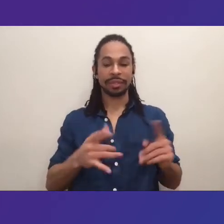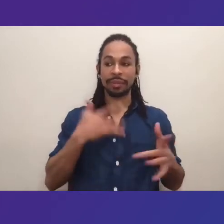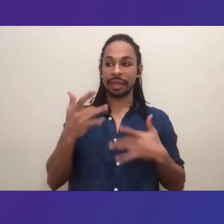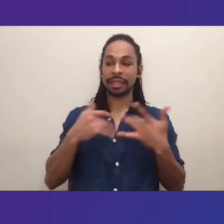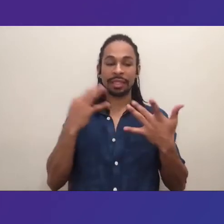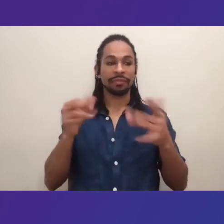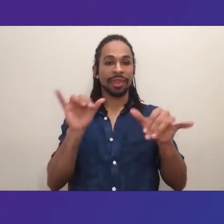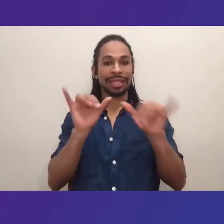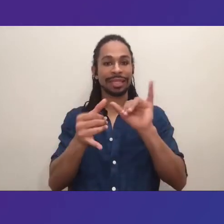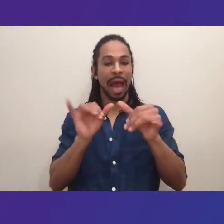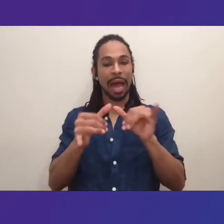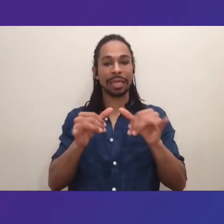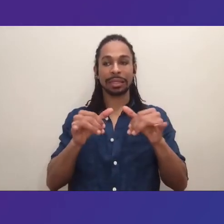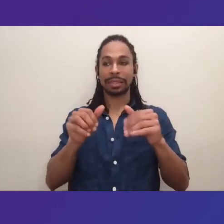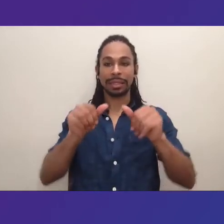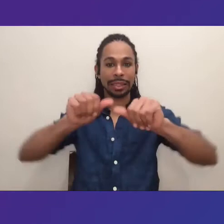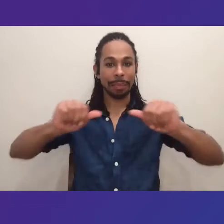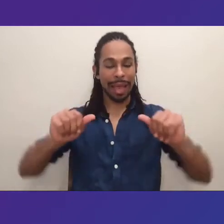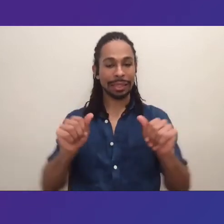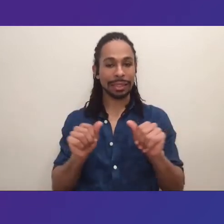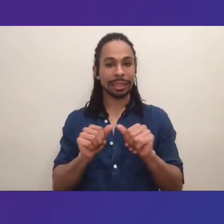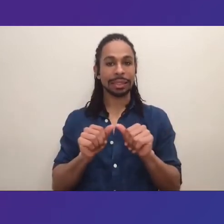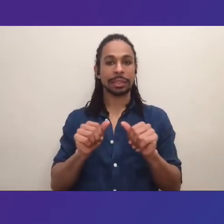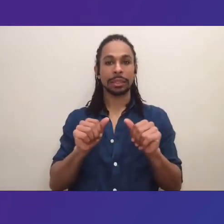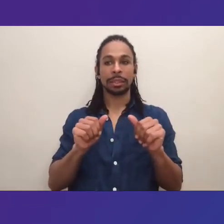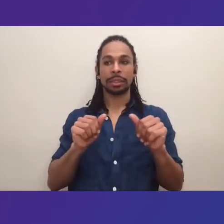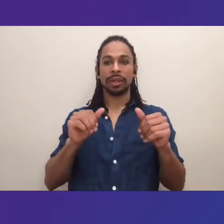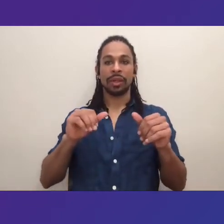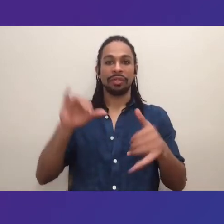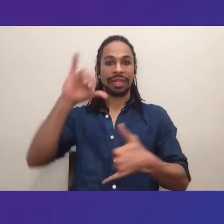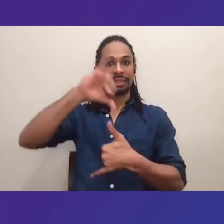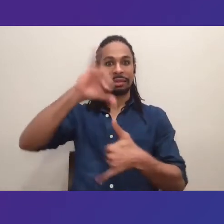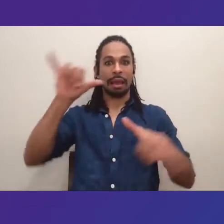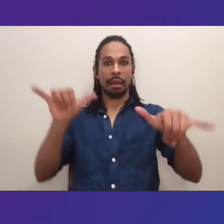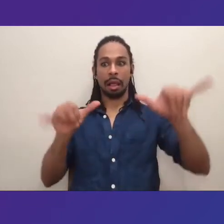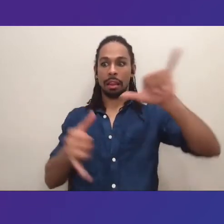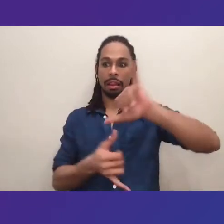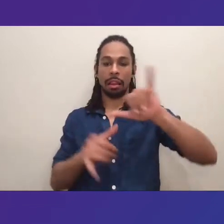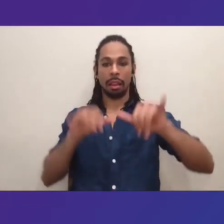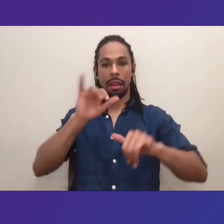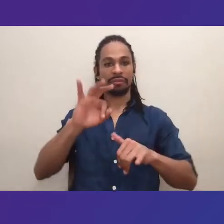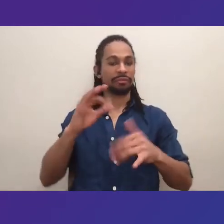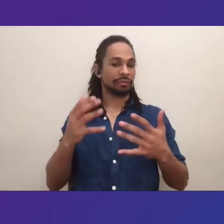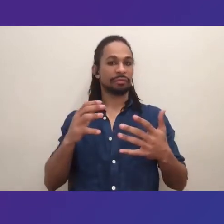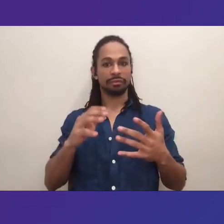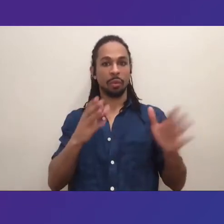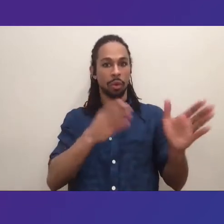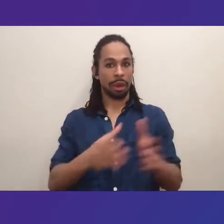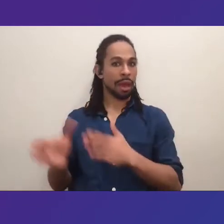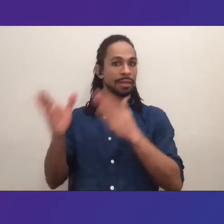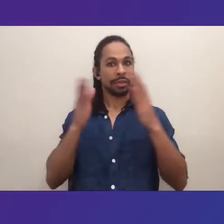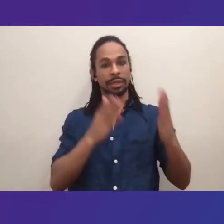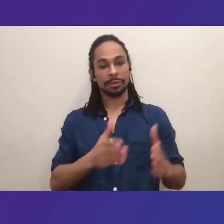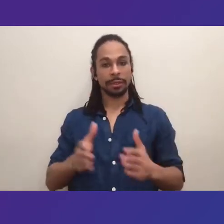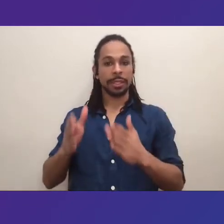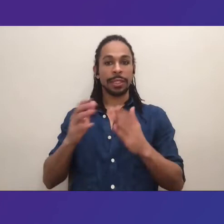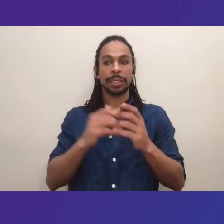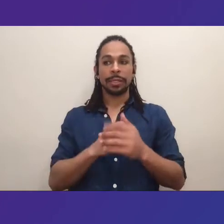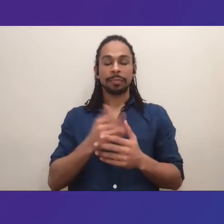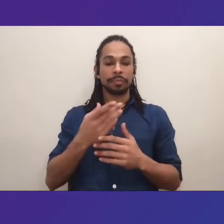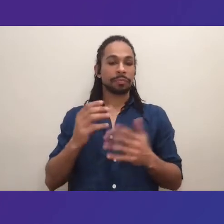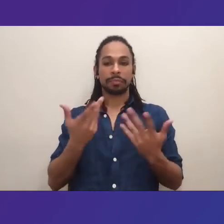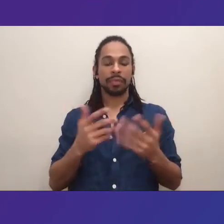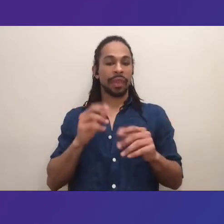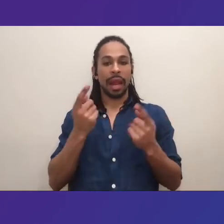scale of organizing. How that organizing that is happening all around us, in collaboration with us